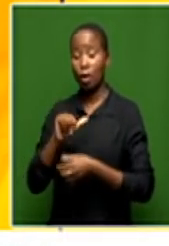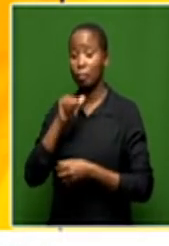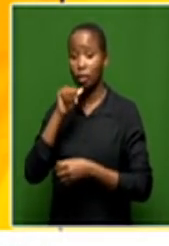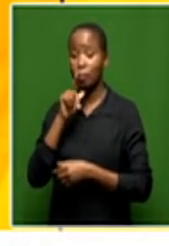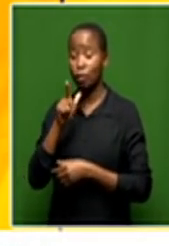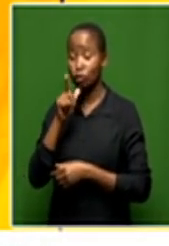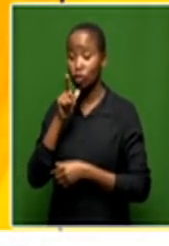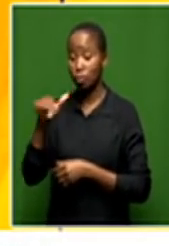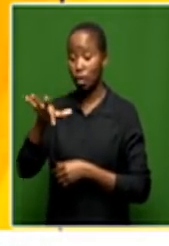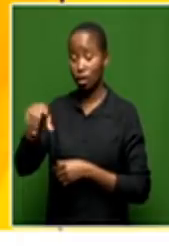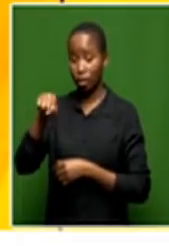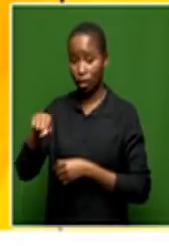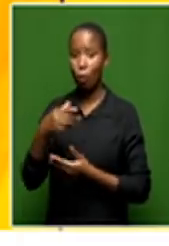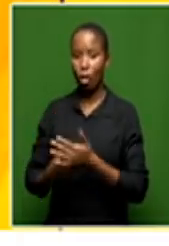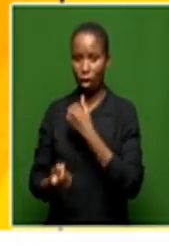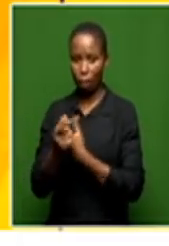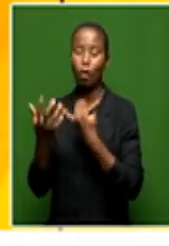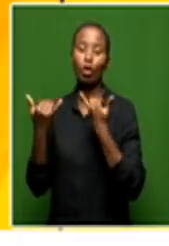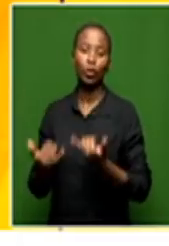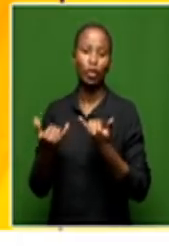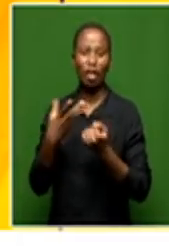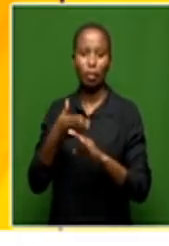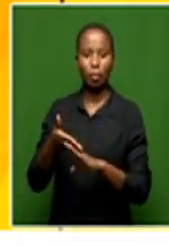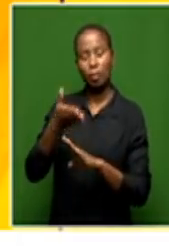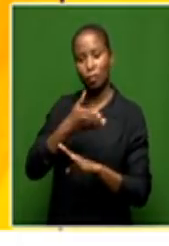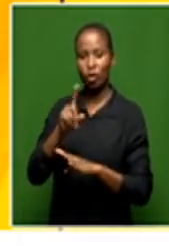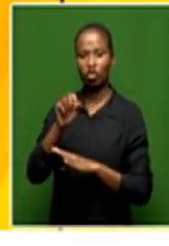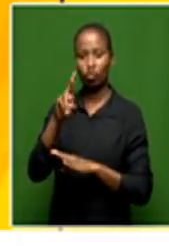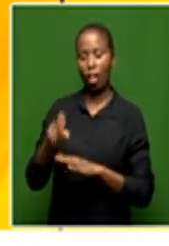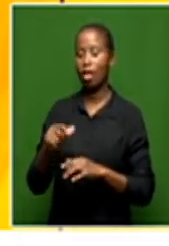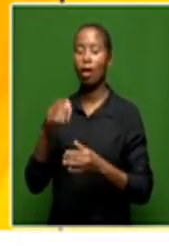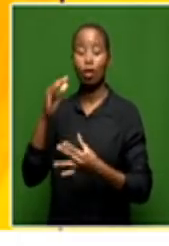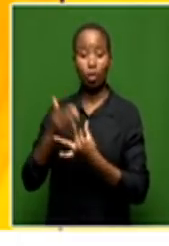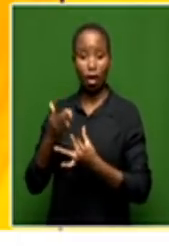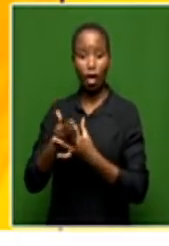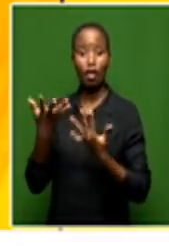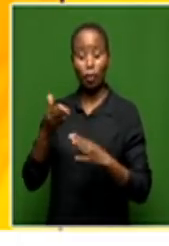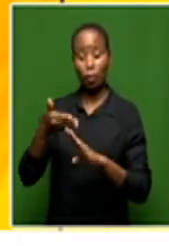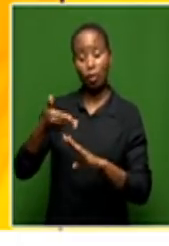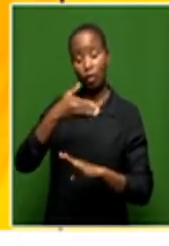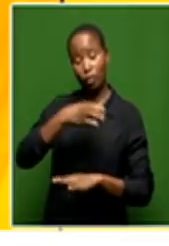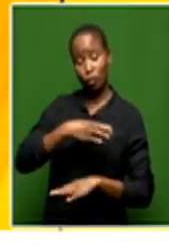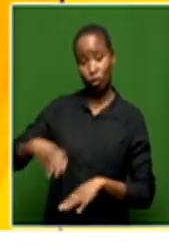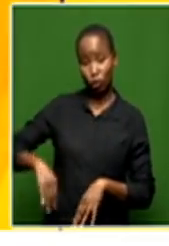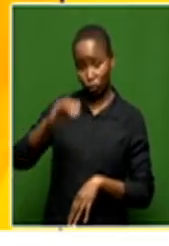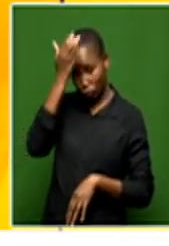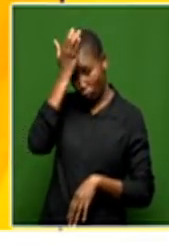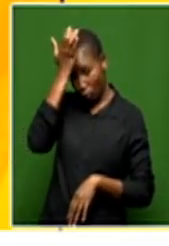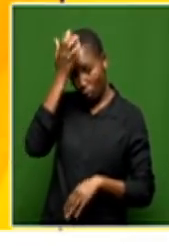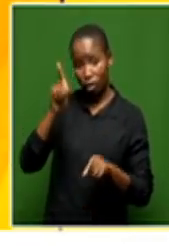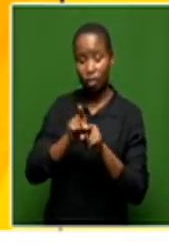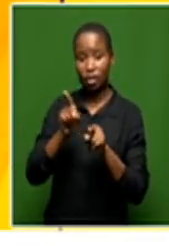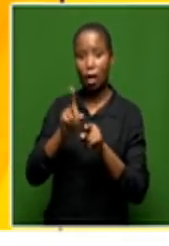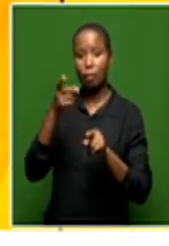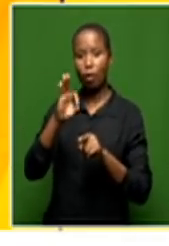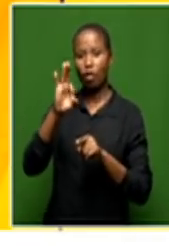sit today to consider remaining pre-trial matters in the corruption case involving former President Jacob Zuma and French arms